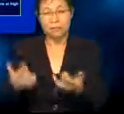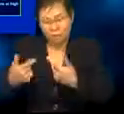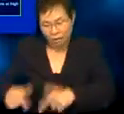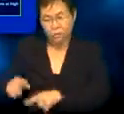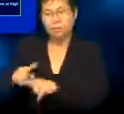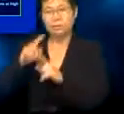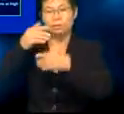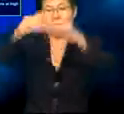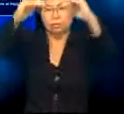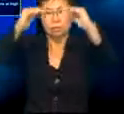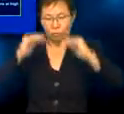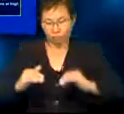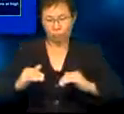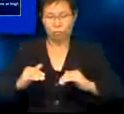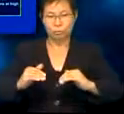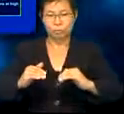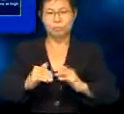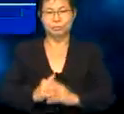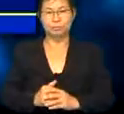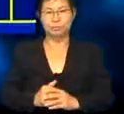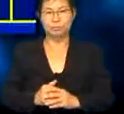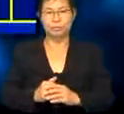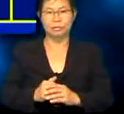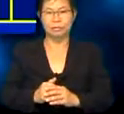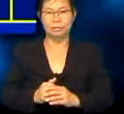Now, let's go to the next row.